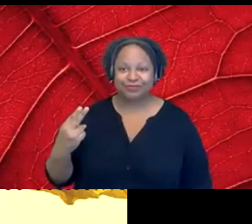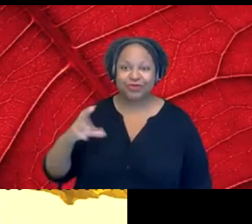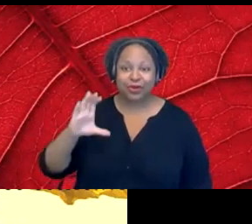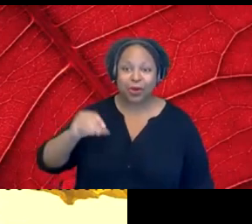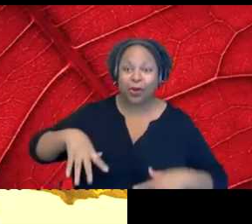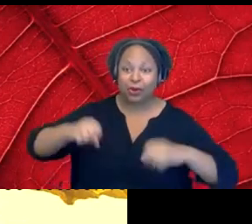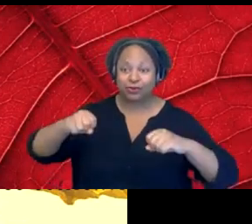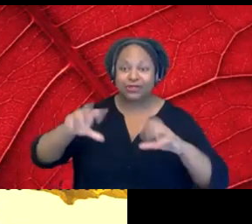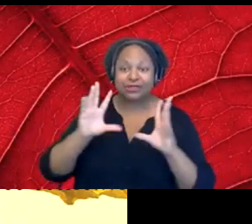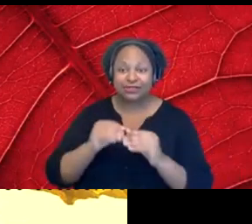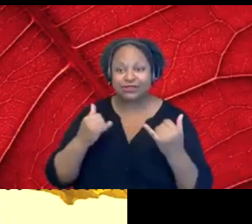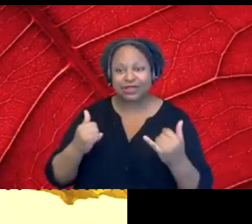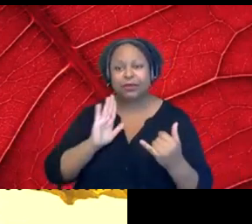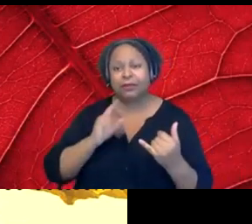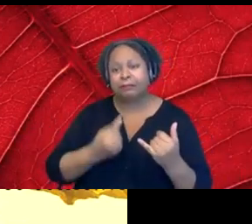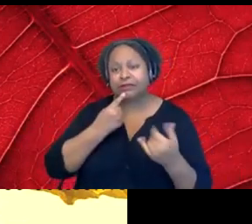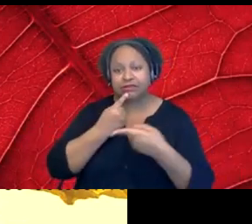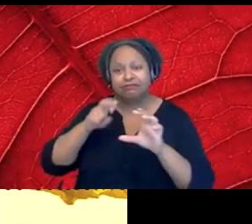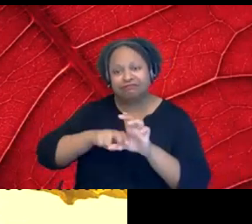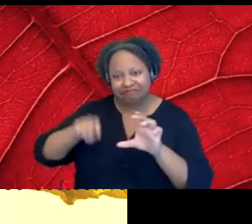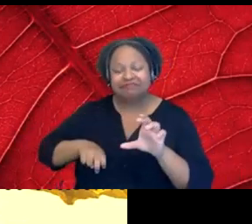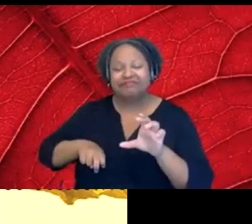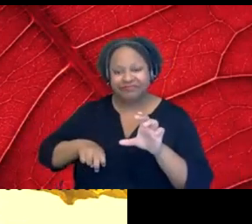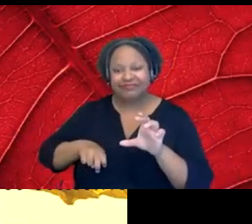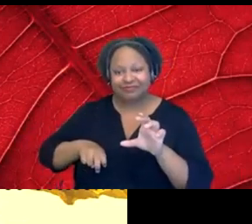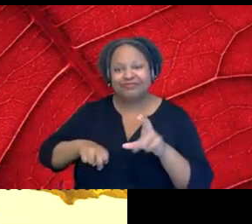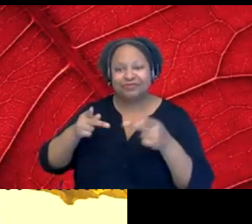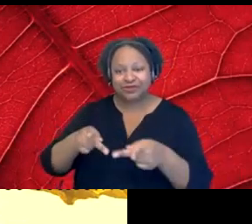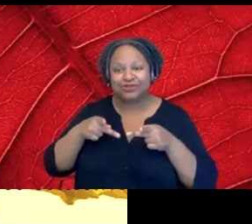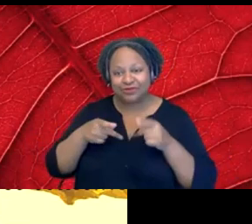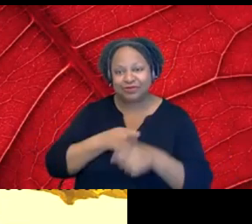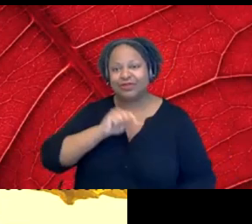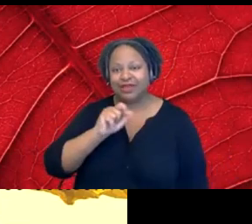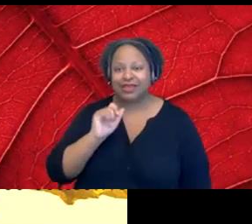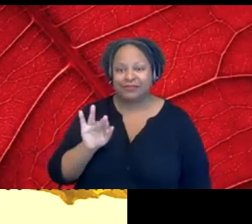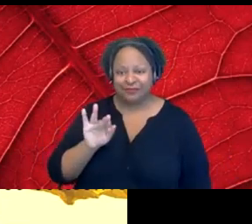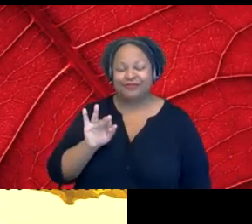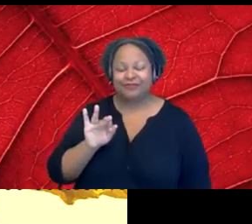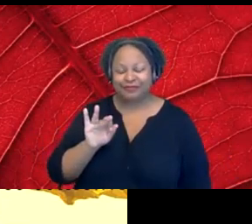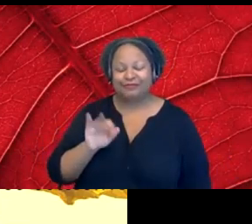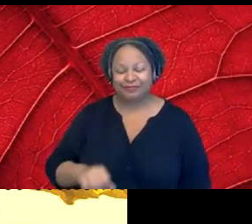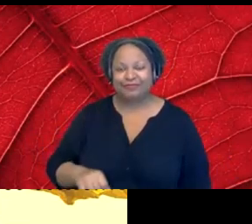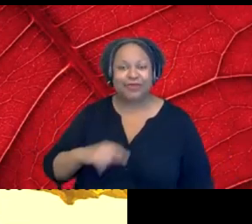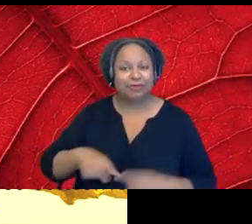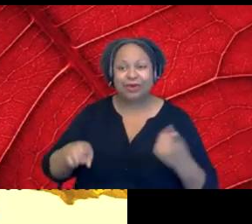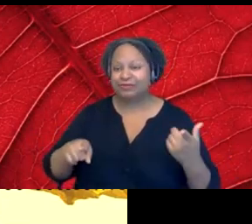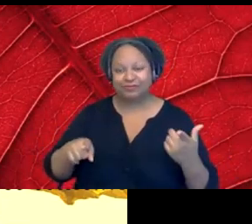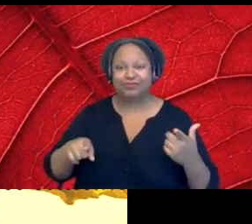this session with me. You will be so missed at our organizations. But what a